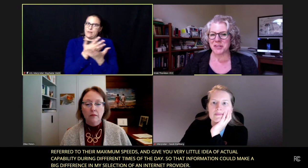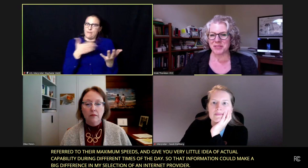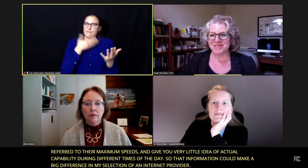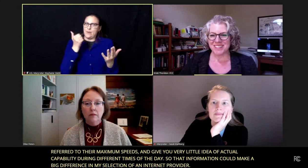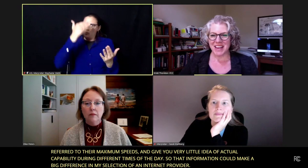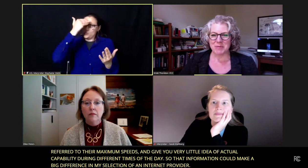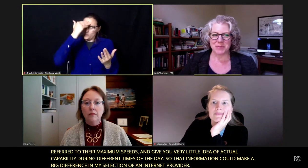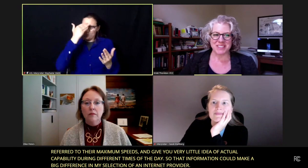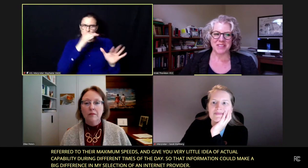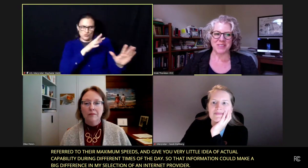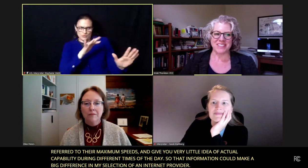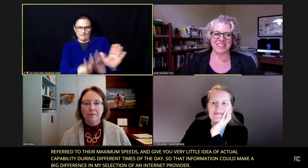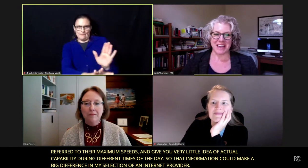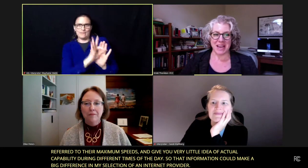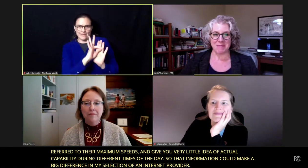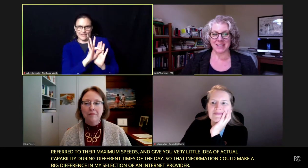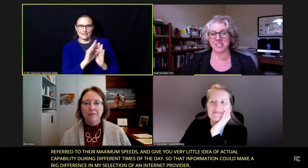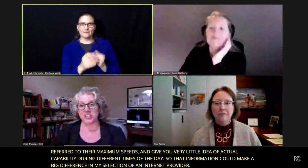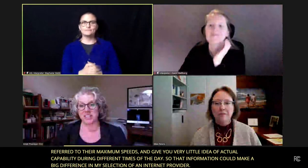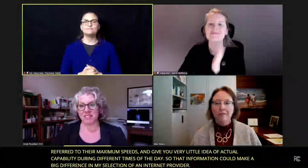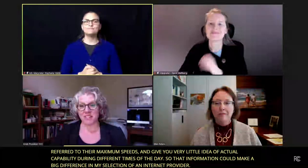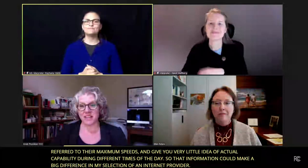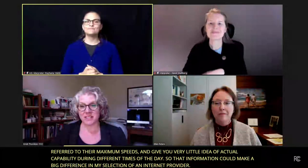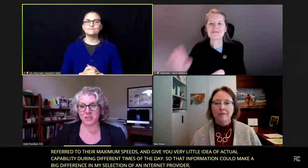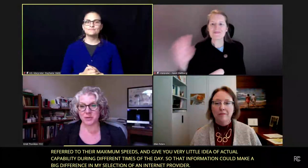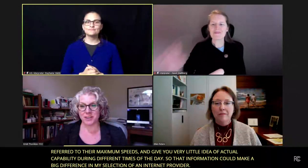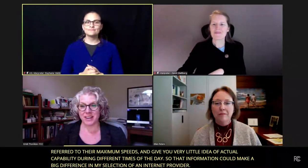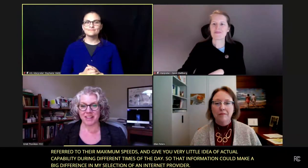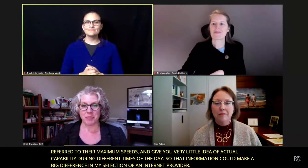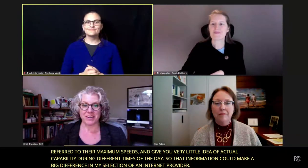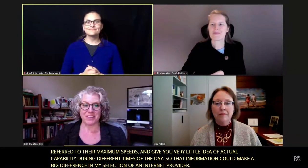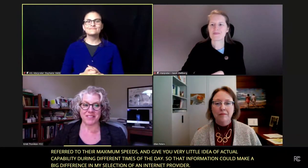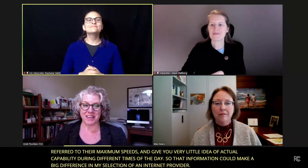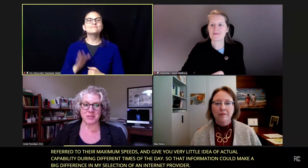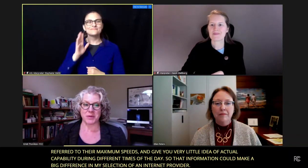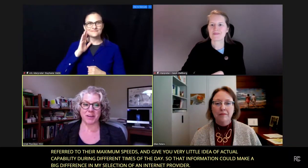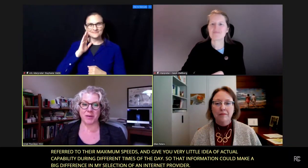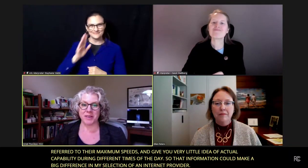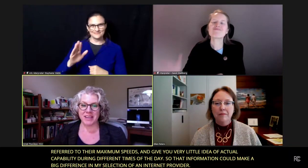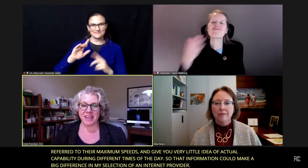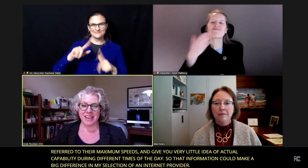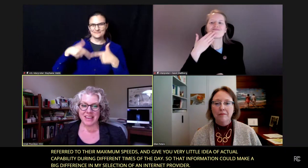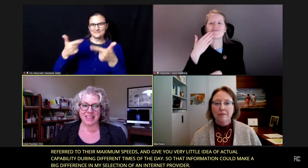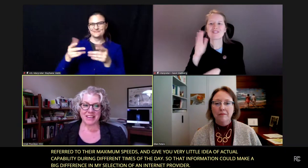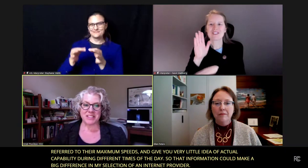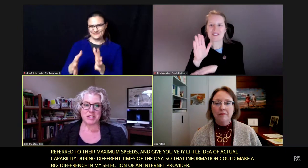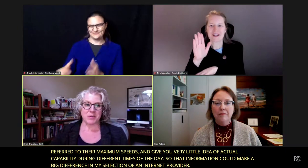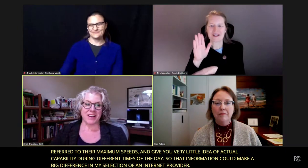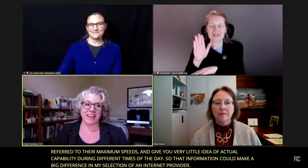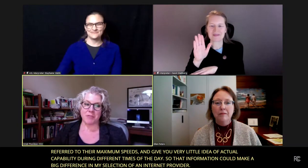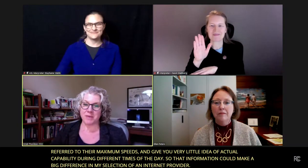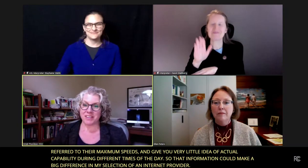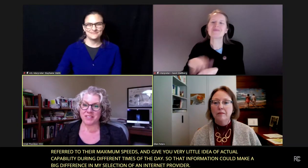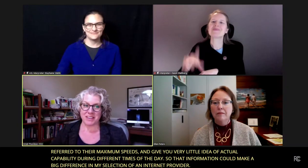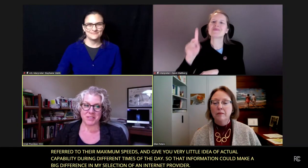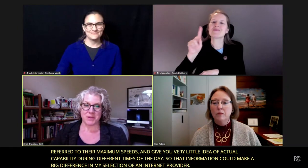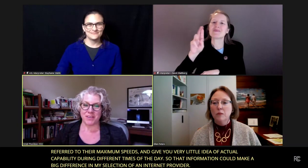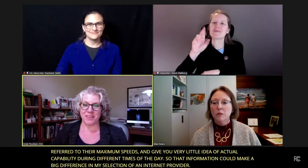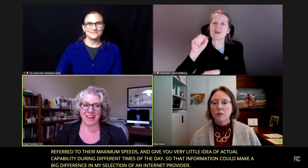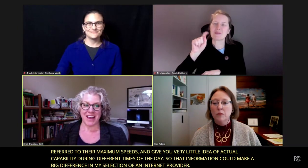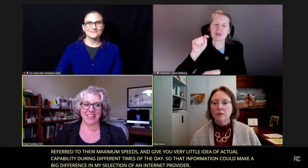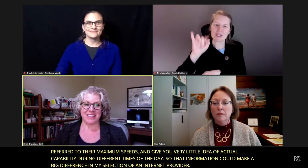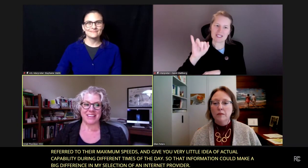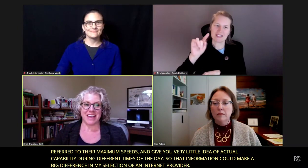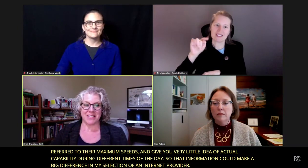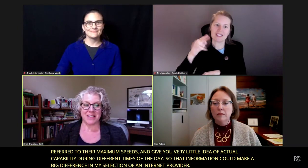Good afternoon. I'm Christy Thornton. I'm acting chief of the Consumer and Governmental Affairs Bureau in the Consumer and Governmental Affairs